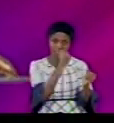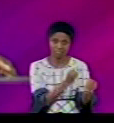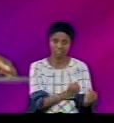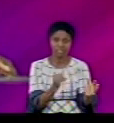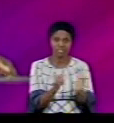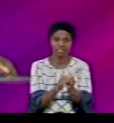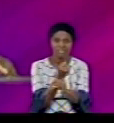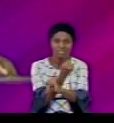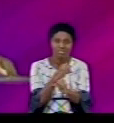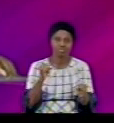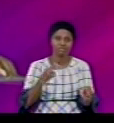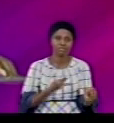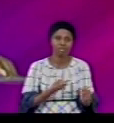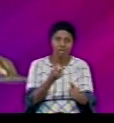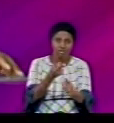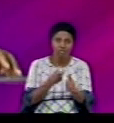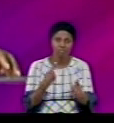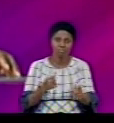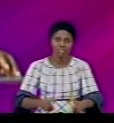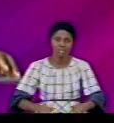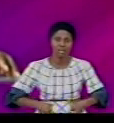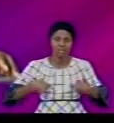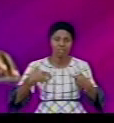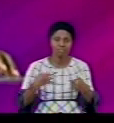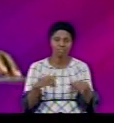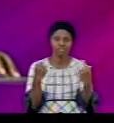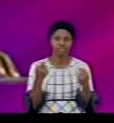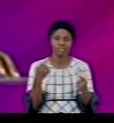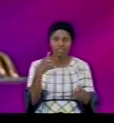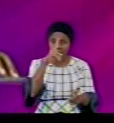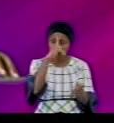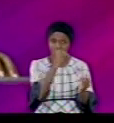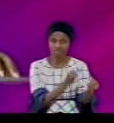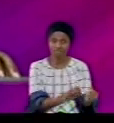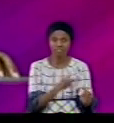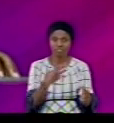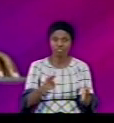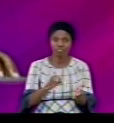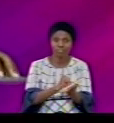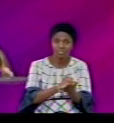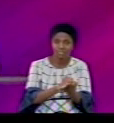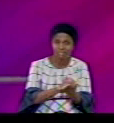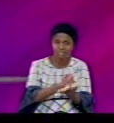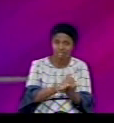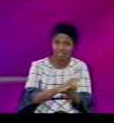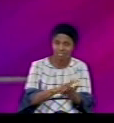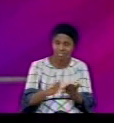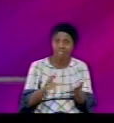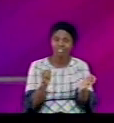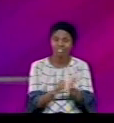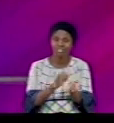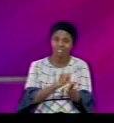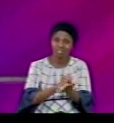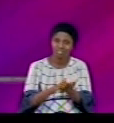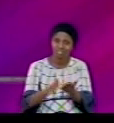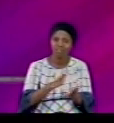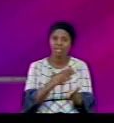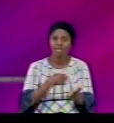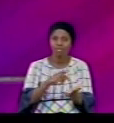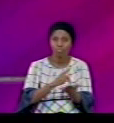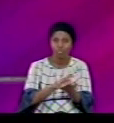sin. Faith for sanctification. The faith that sanctifies and purifies